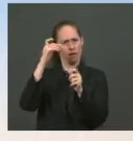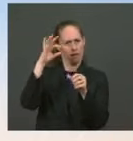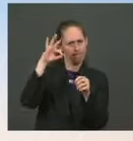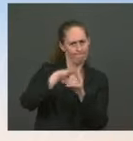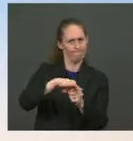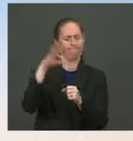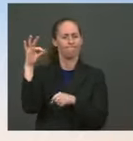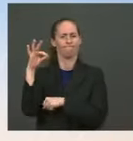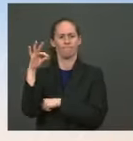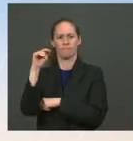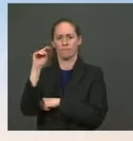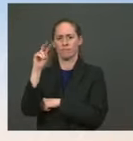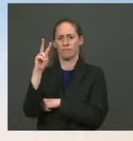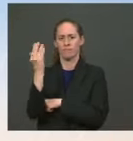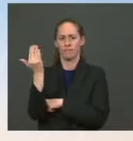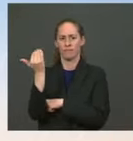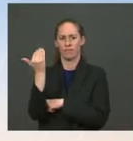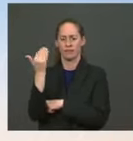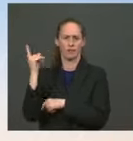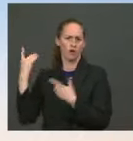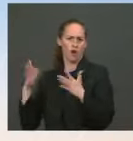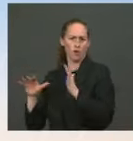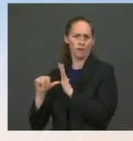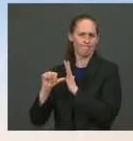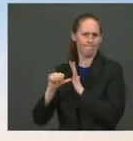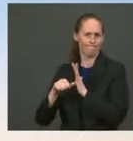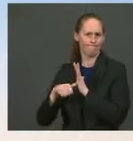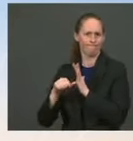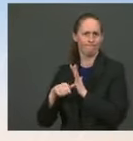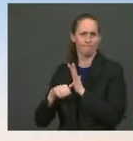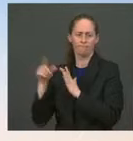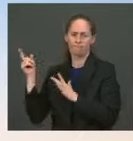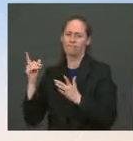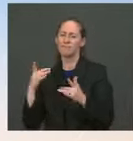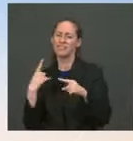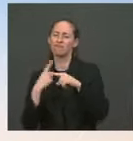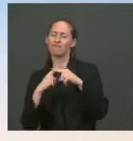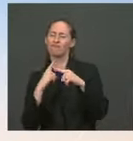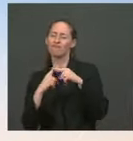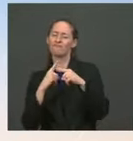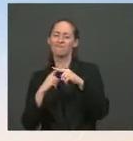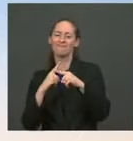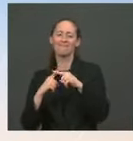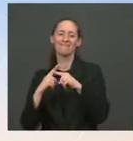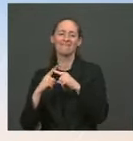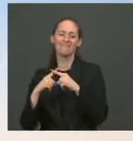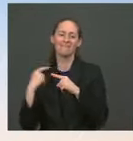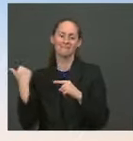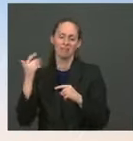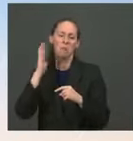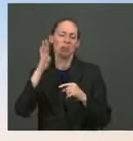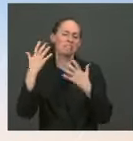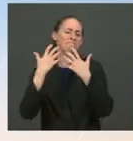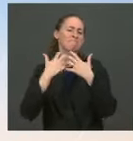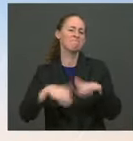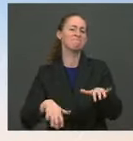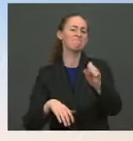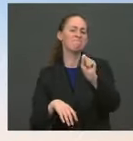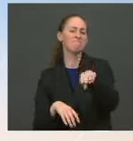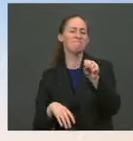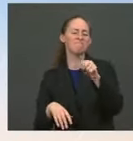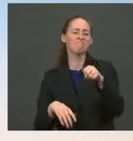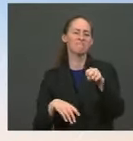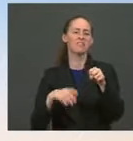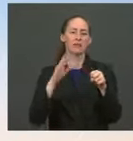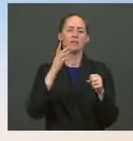said himself yesterday and the last couple of days, he's very optimistic on getting that done. And we'll continue to talk to Leader